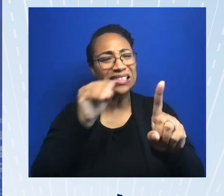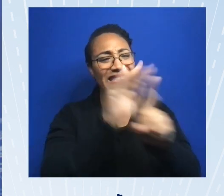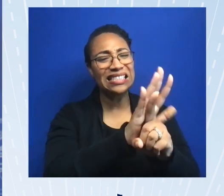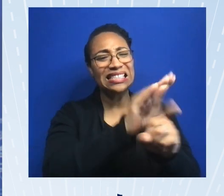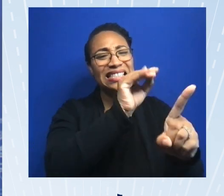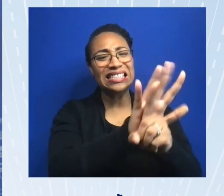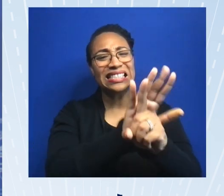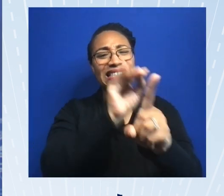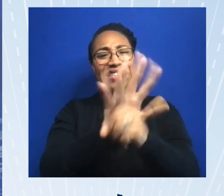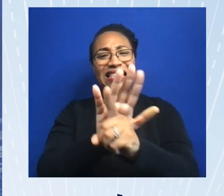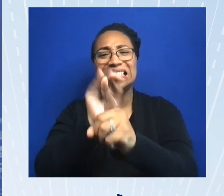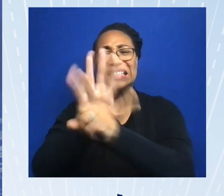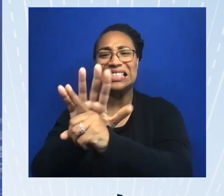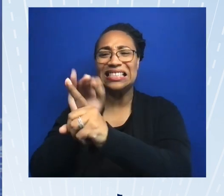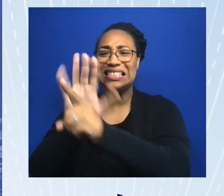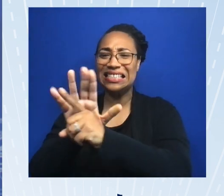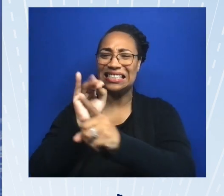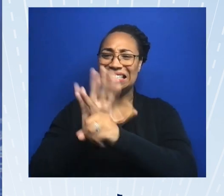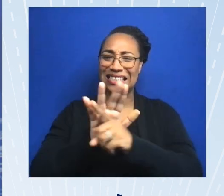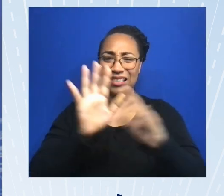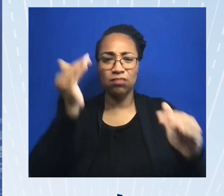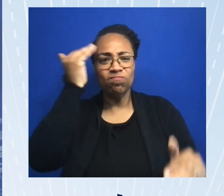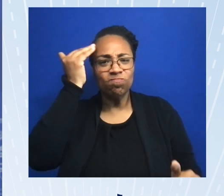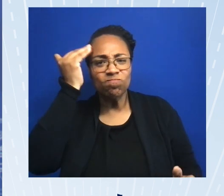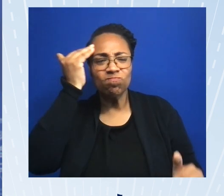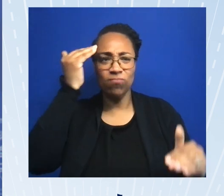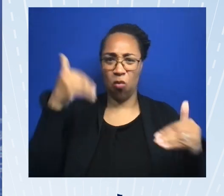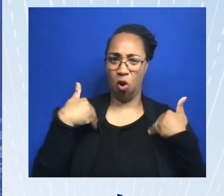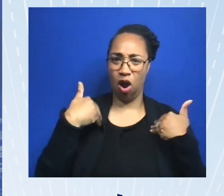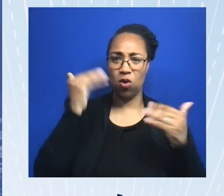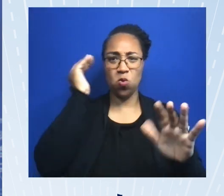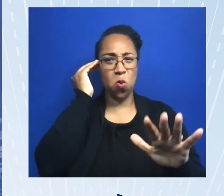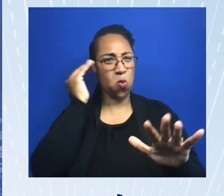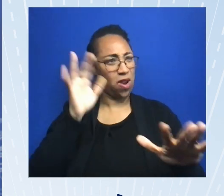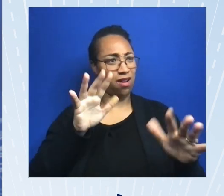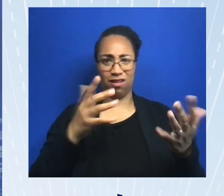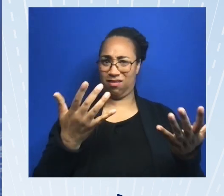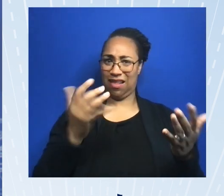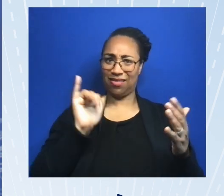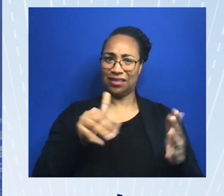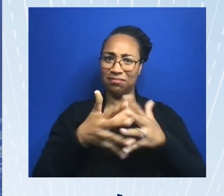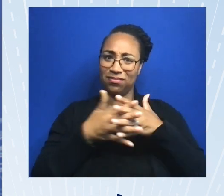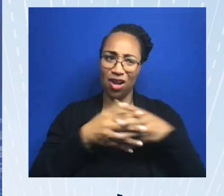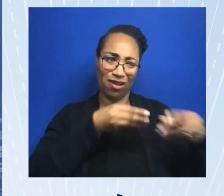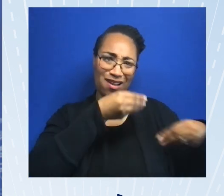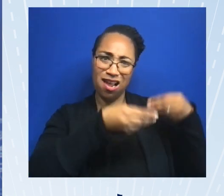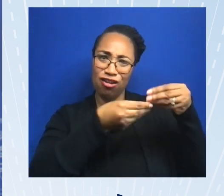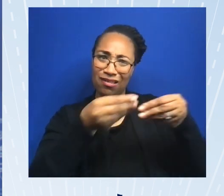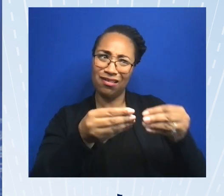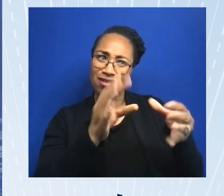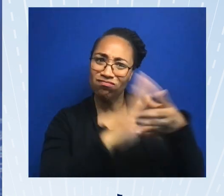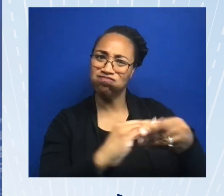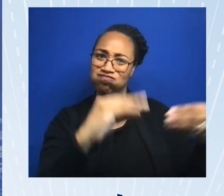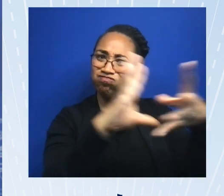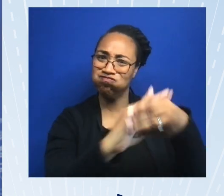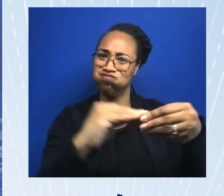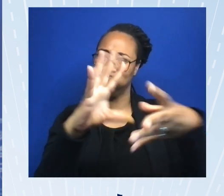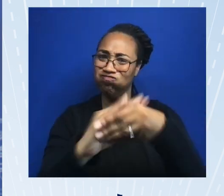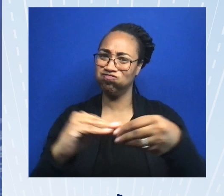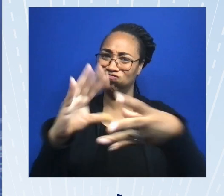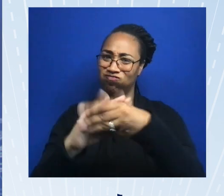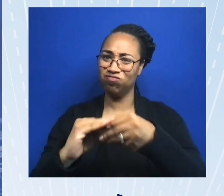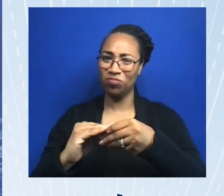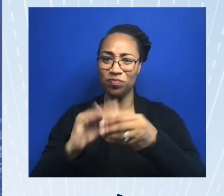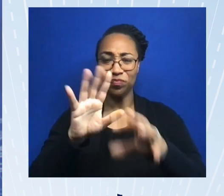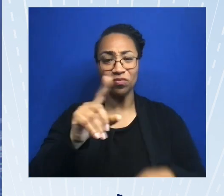American heritage. To that end, we're proud to announce that in 2024, the United States Holocaust